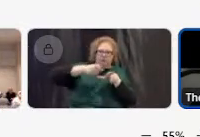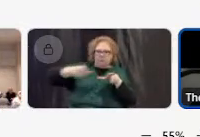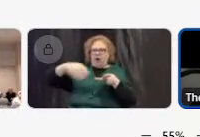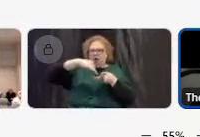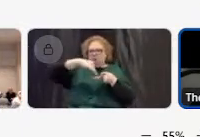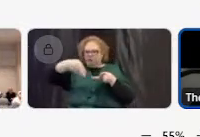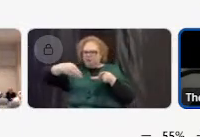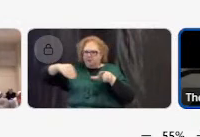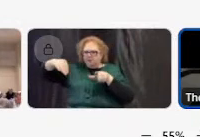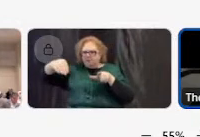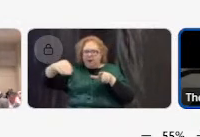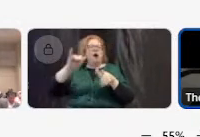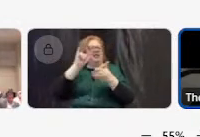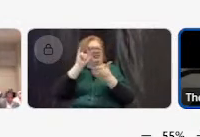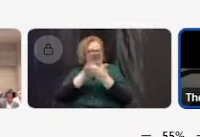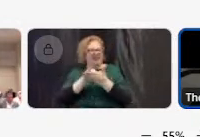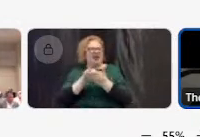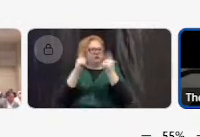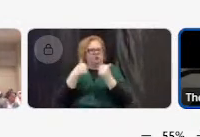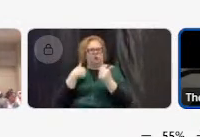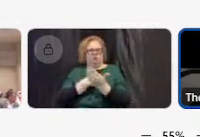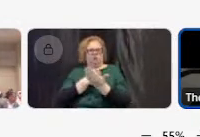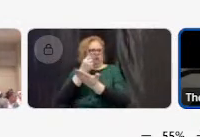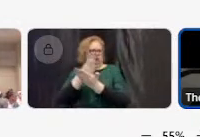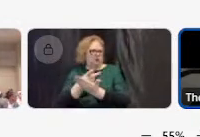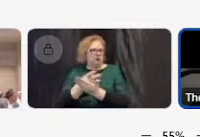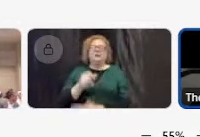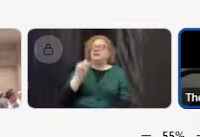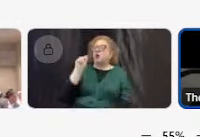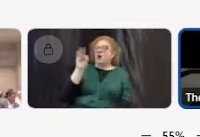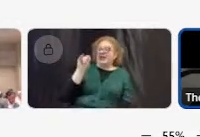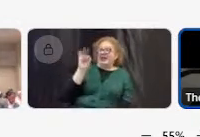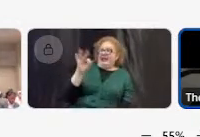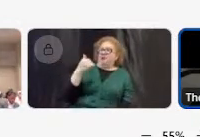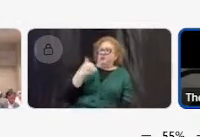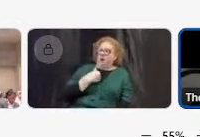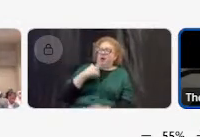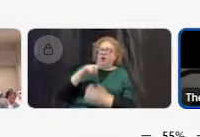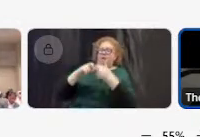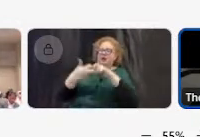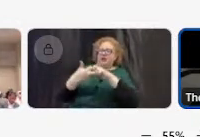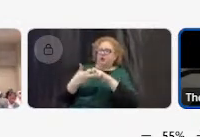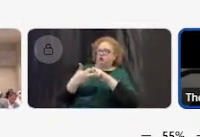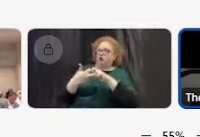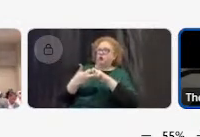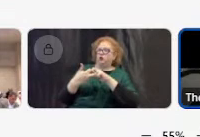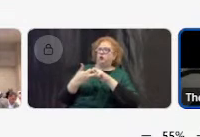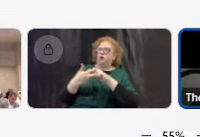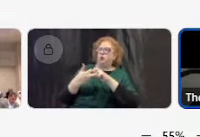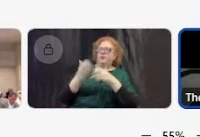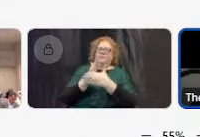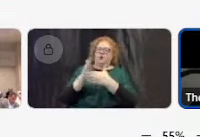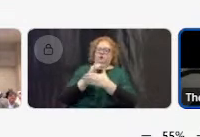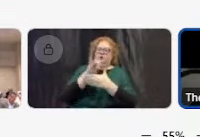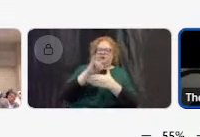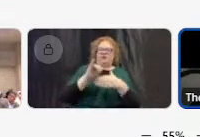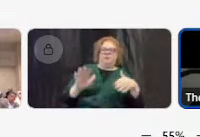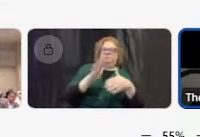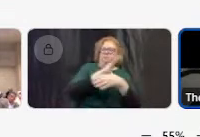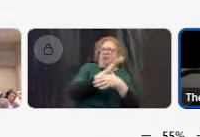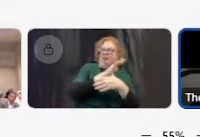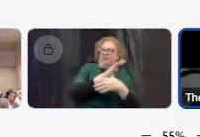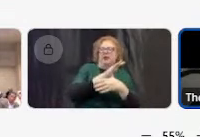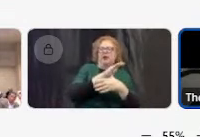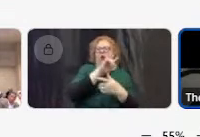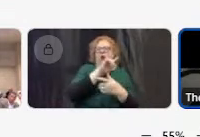come back with you for an issue, if there is an issue from the preliminary plans or when they're doing the construction, is there a